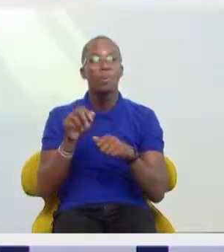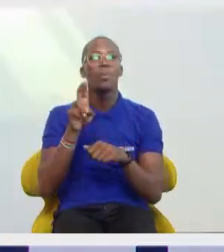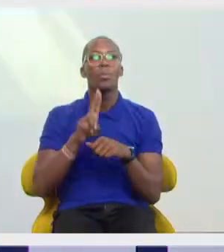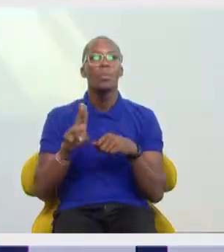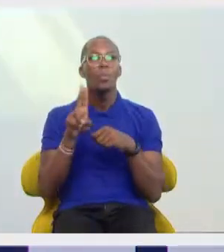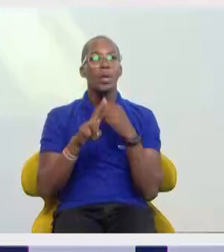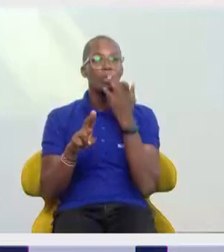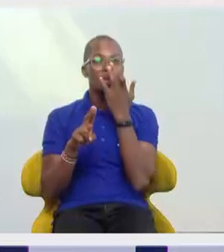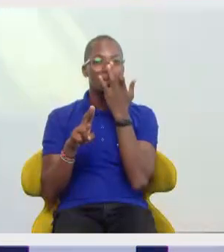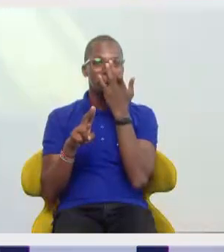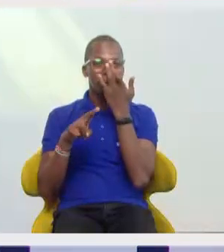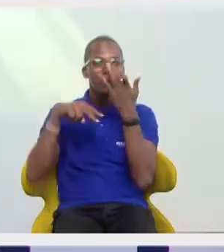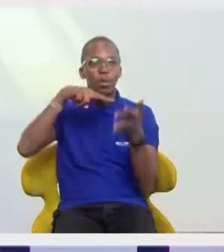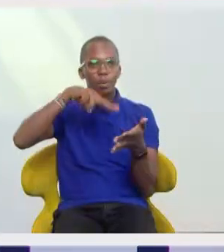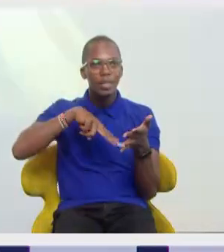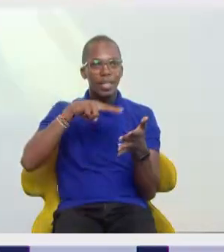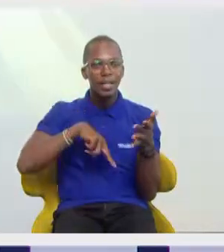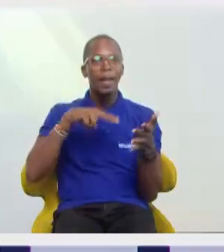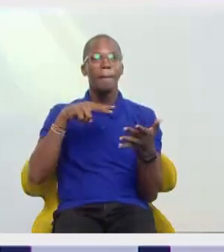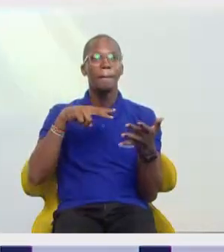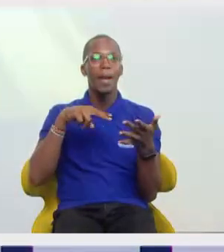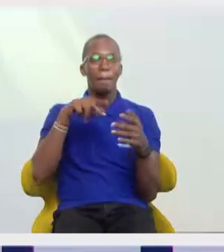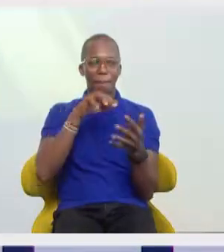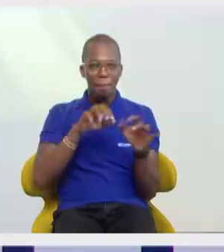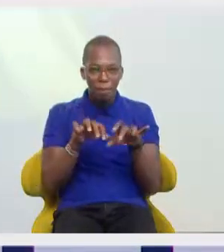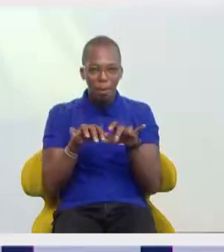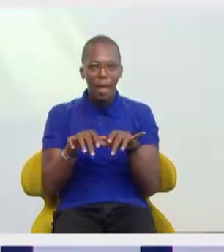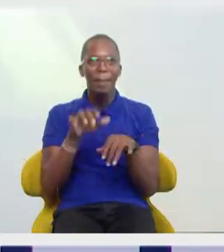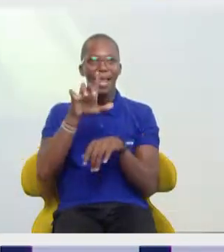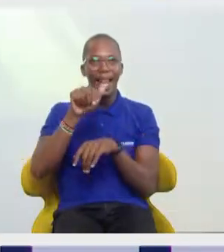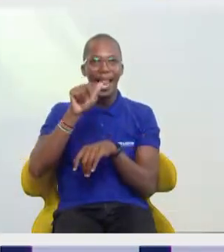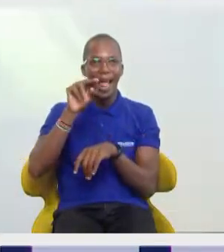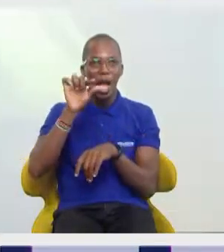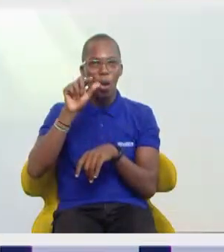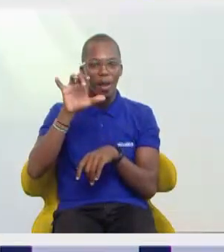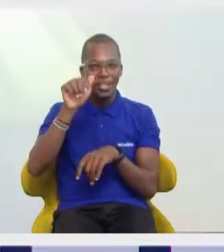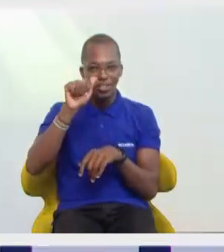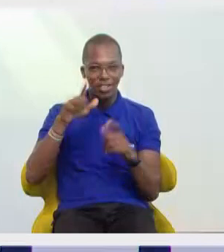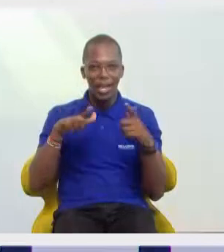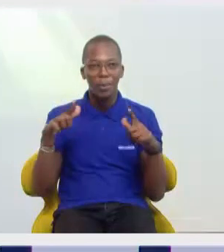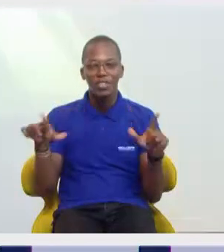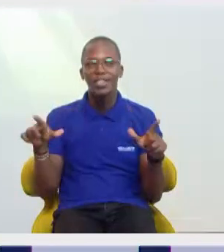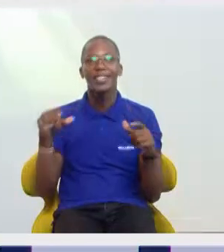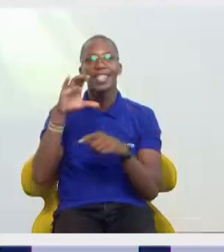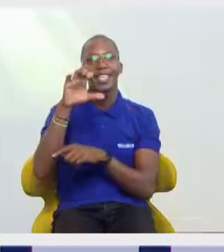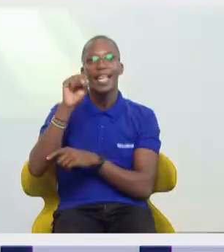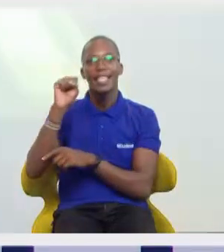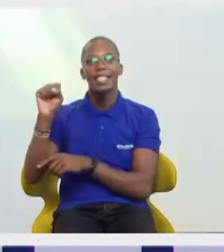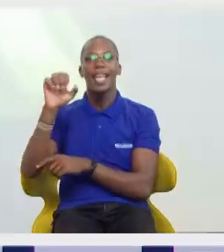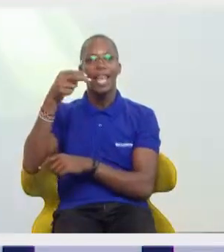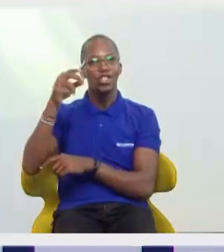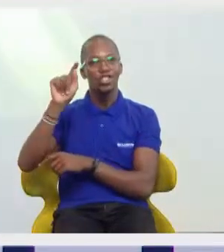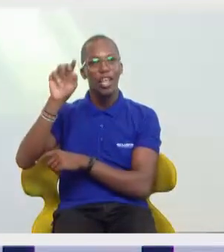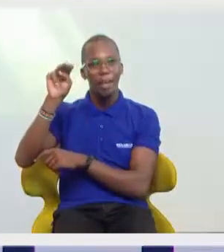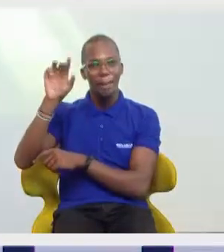3 programming languages, that is HTML, CSS, and JavaScript. So first of